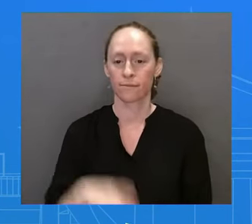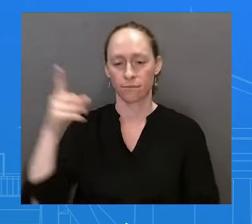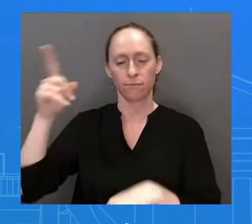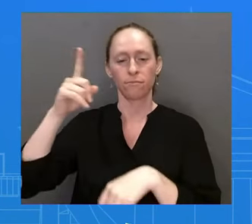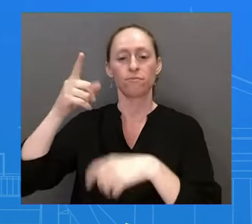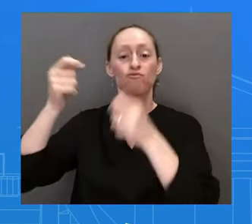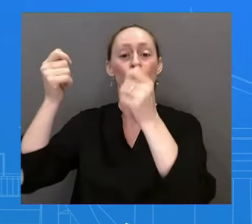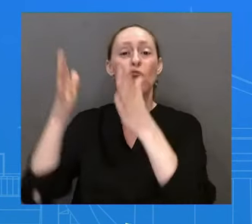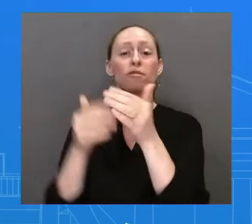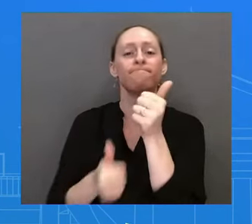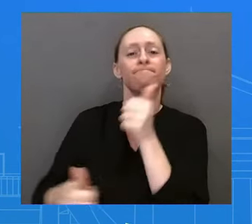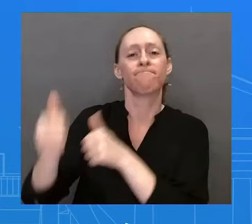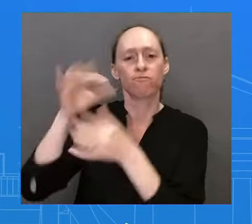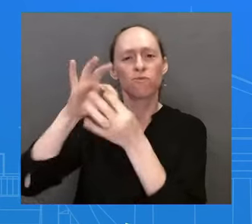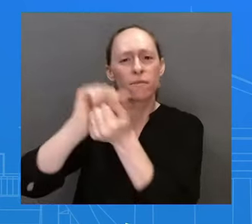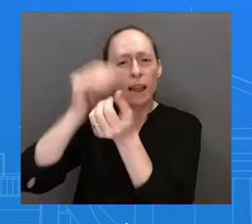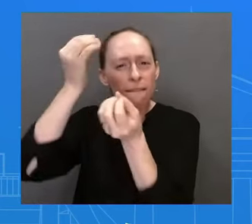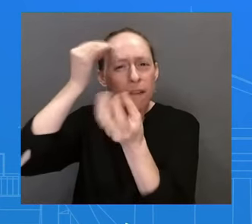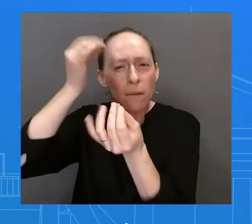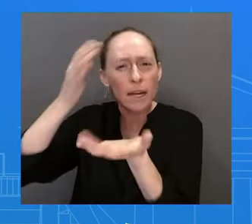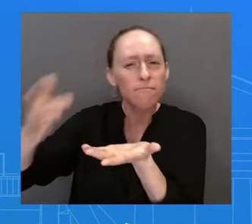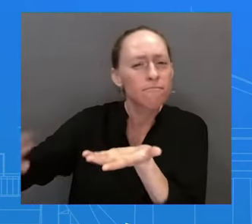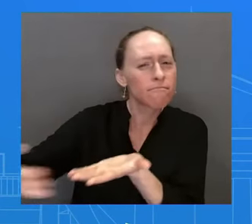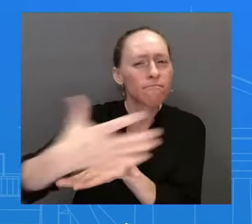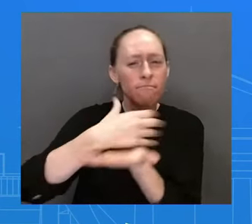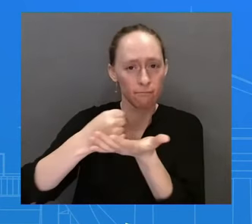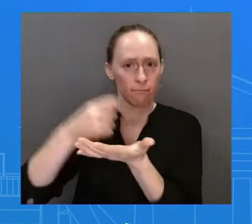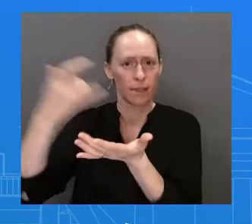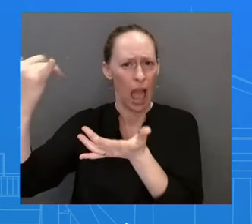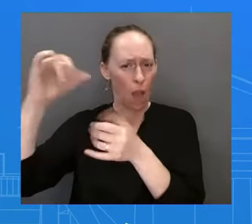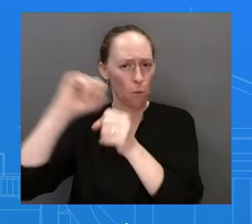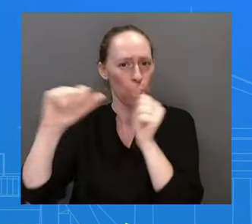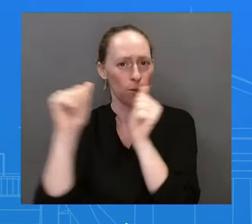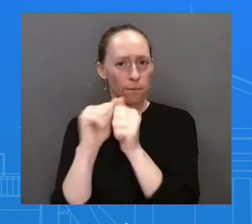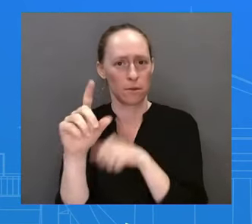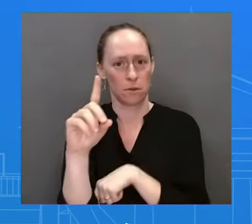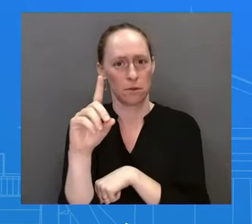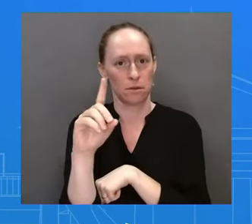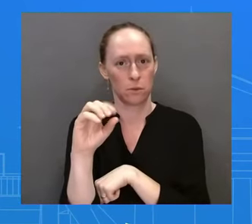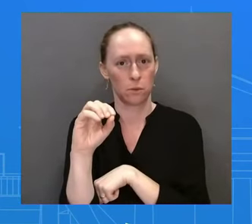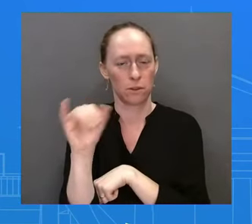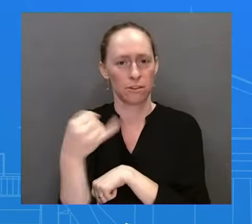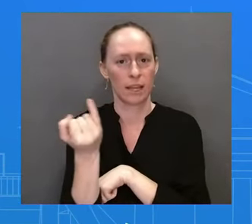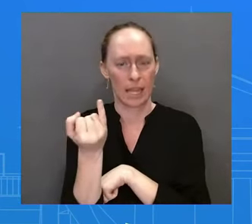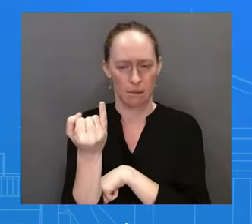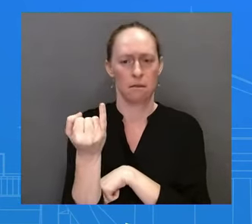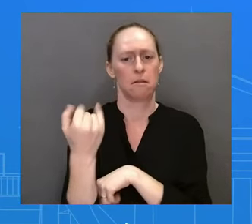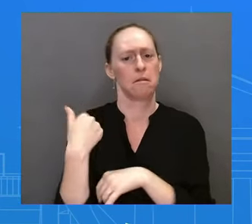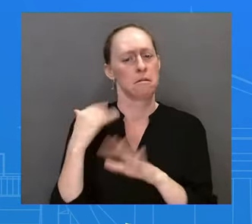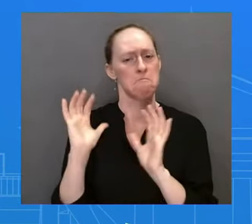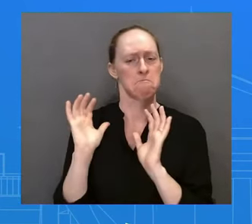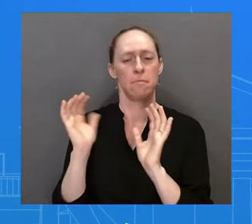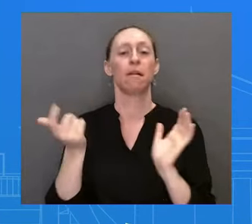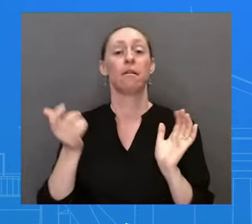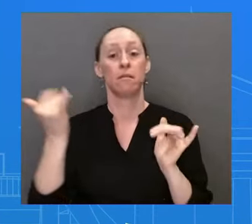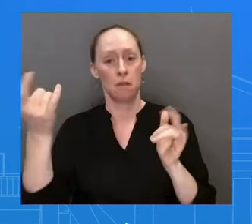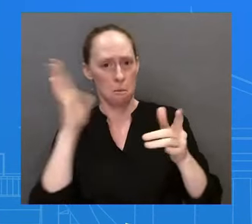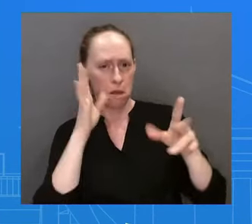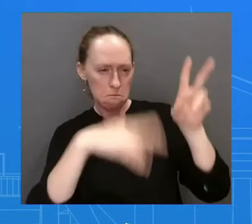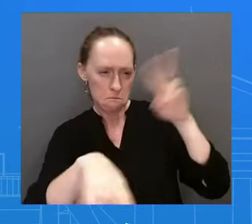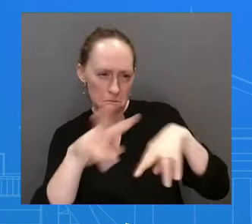this, and they did say that they were going to conduct a national security assessment. I don't know the status of it. They'd be the ones to talk to you about that.